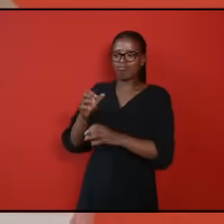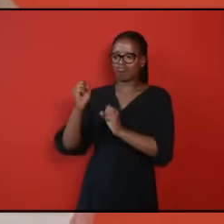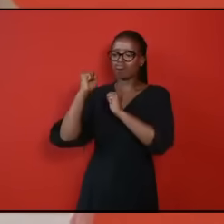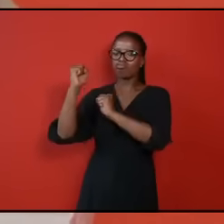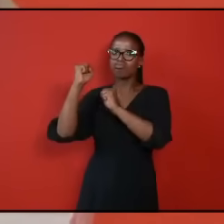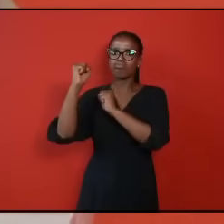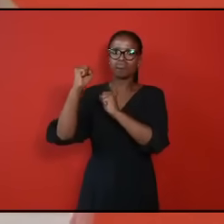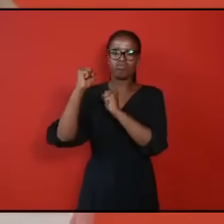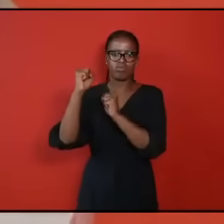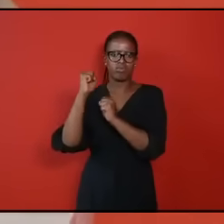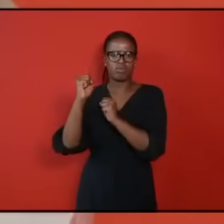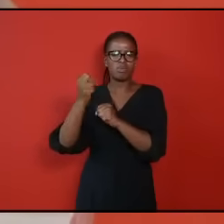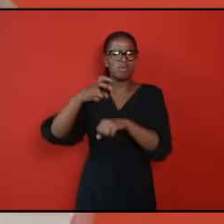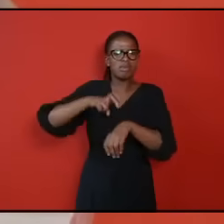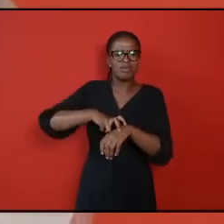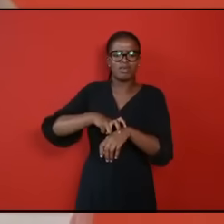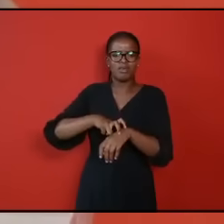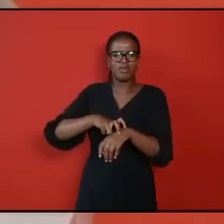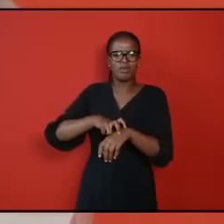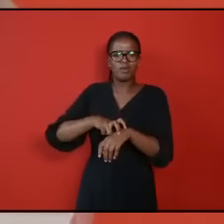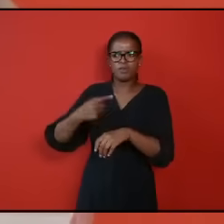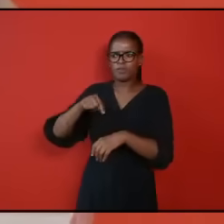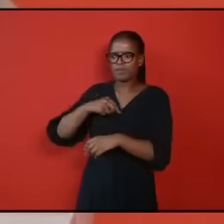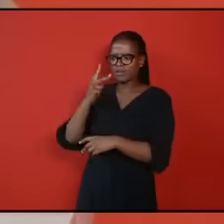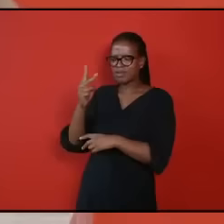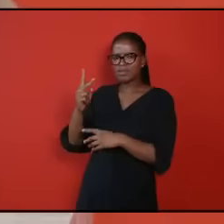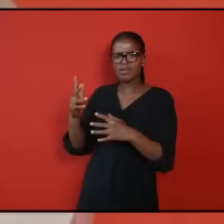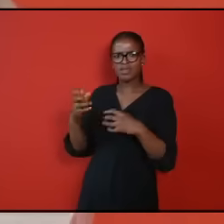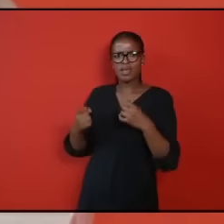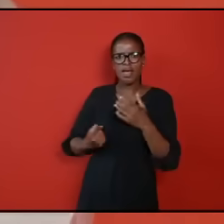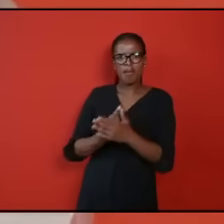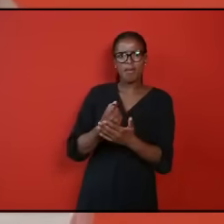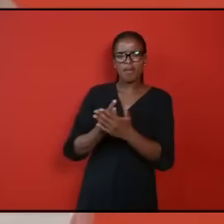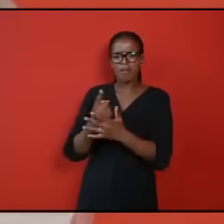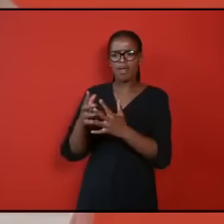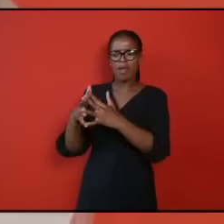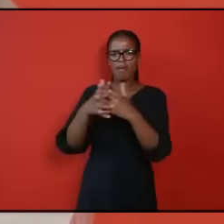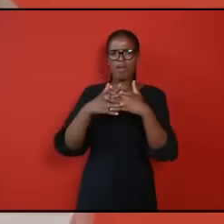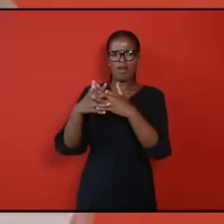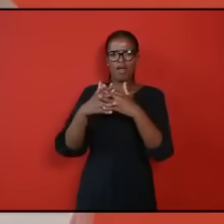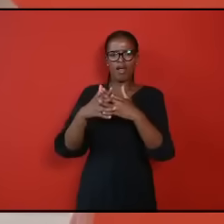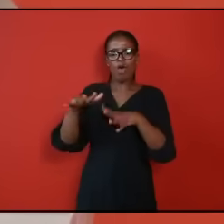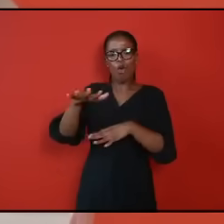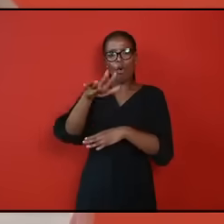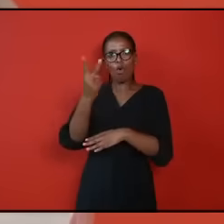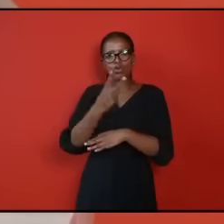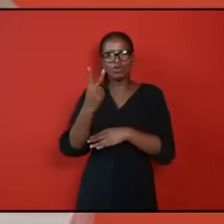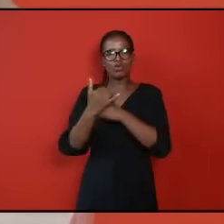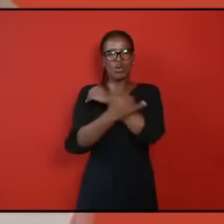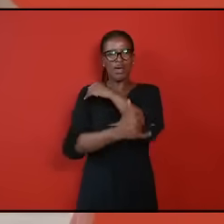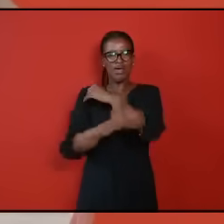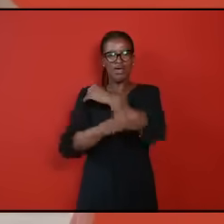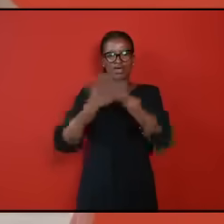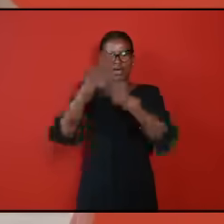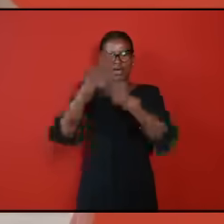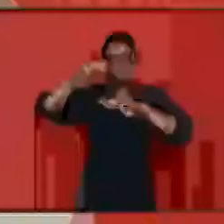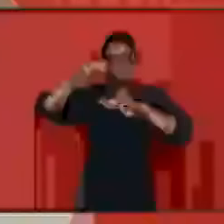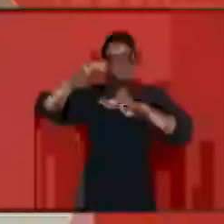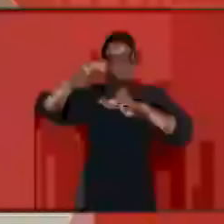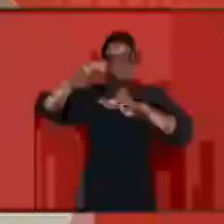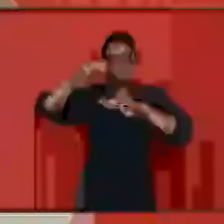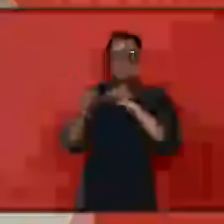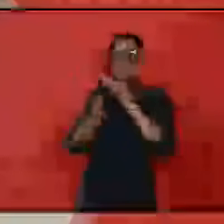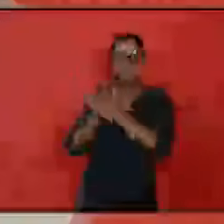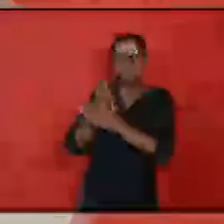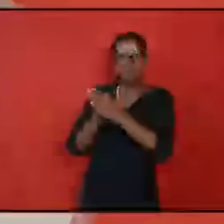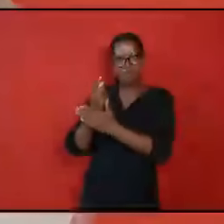it's not only about what is happening in America, it's also about what's happening in Palestine, which is directly, without